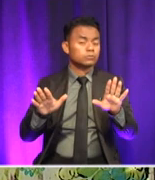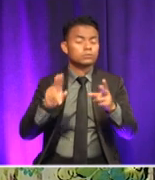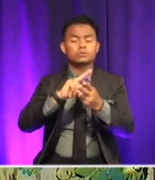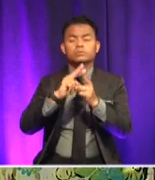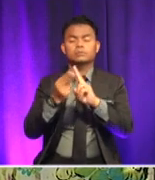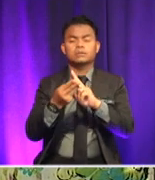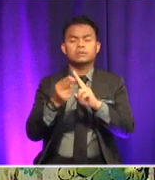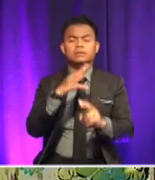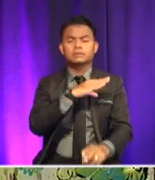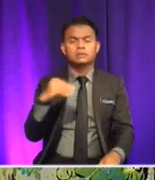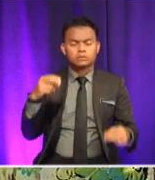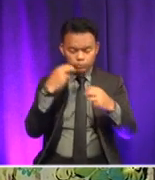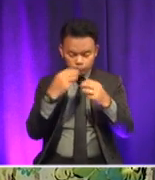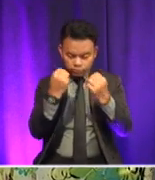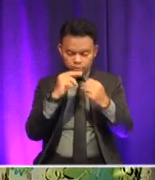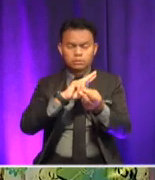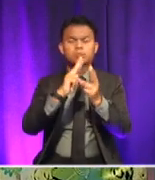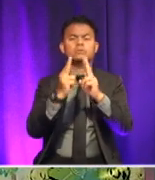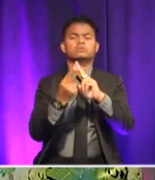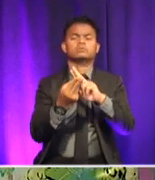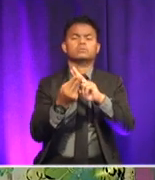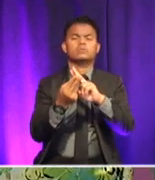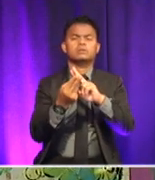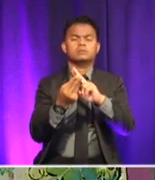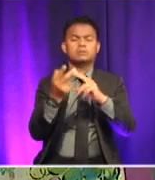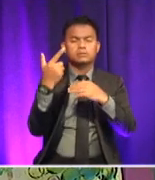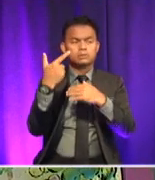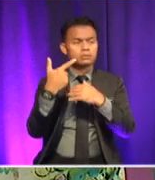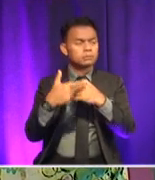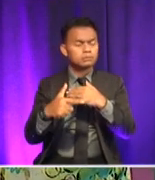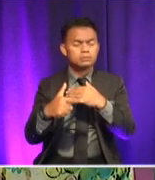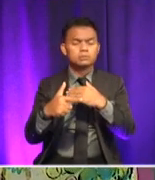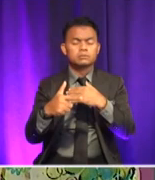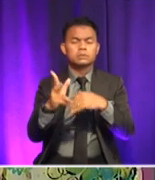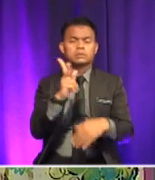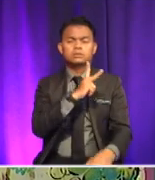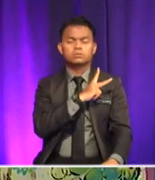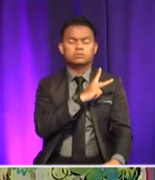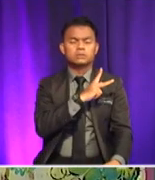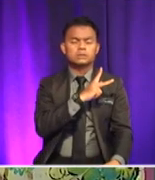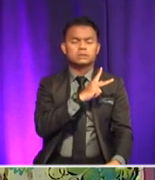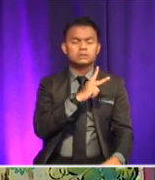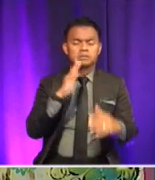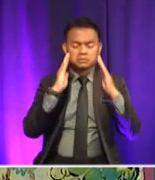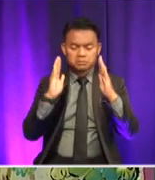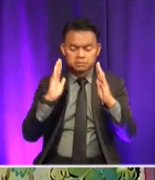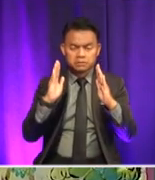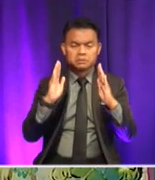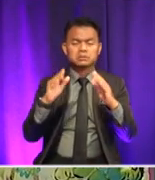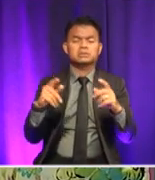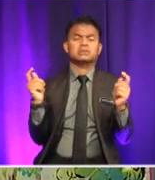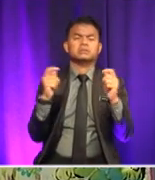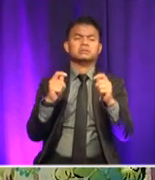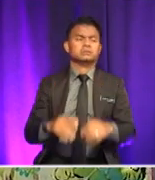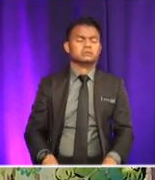close-minded to changes. In fact, he has this incredible fear of the unknown. If he feels it's weird, then he's like, no, I'm